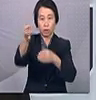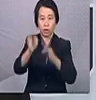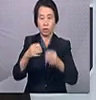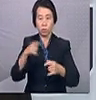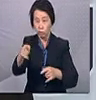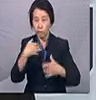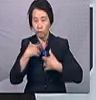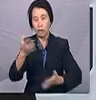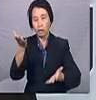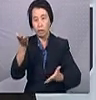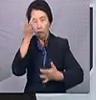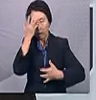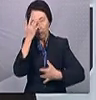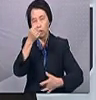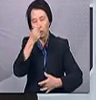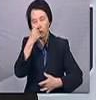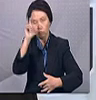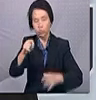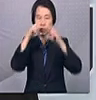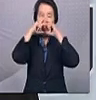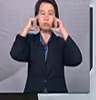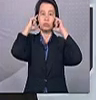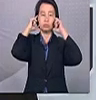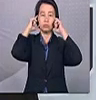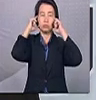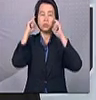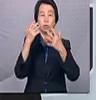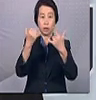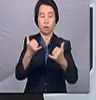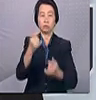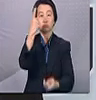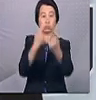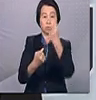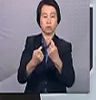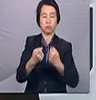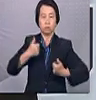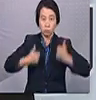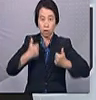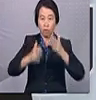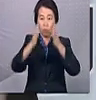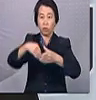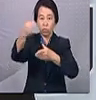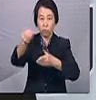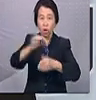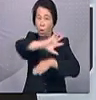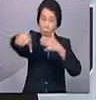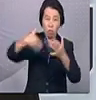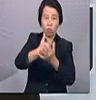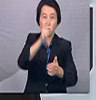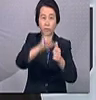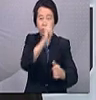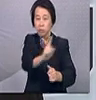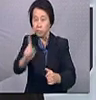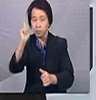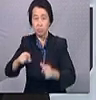symptoms, then by all means, put on a mask. And now the question is whether the public should be everyone should